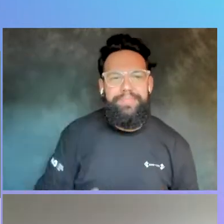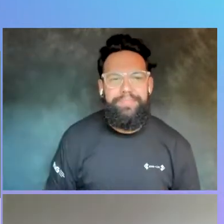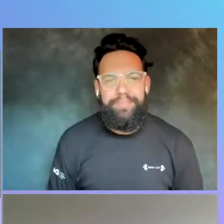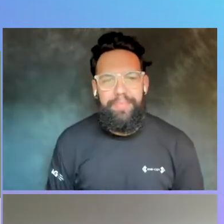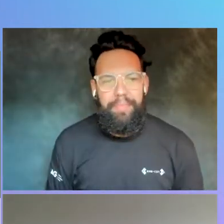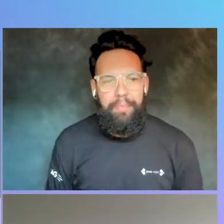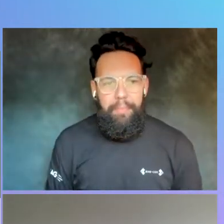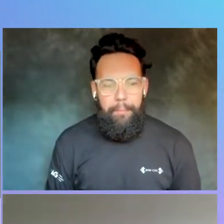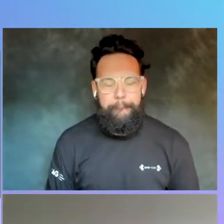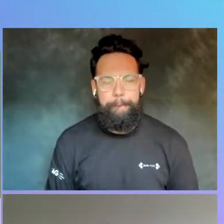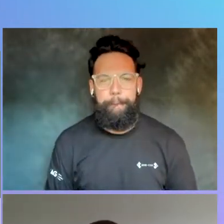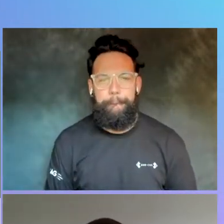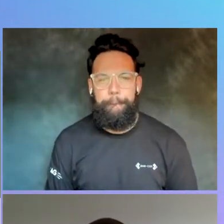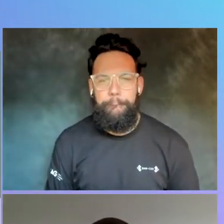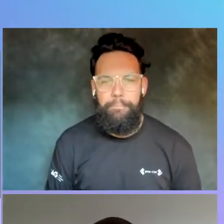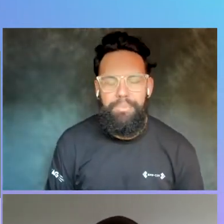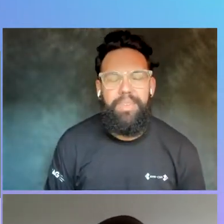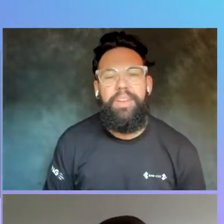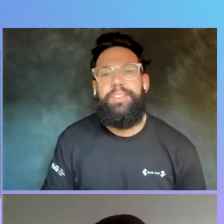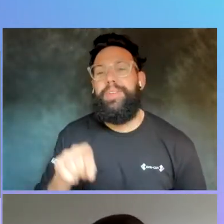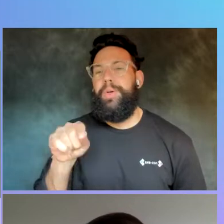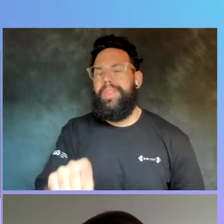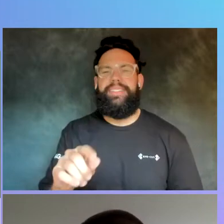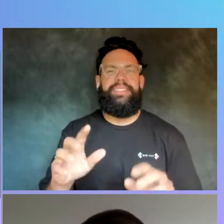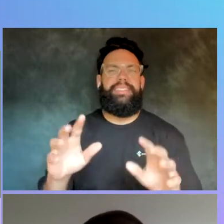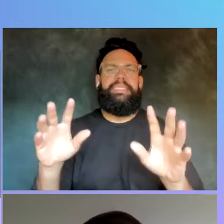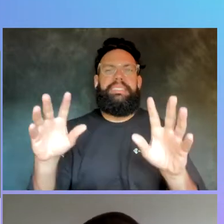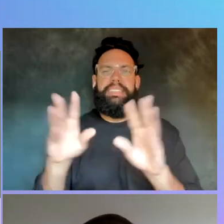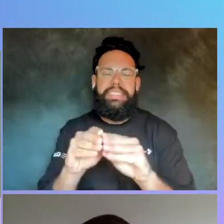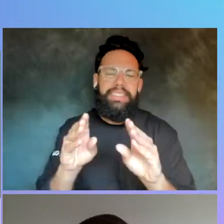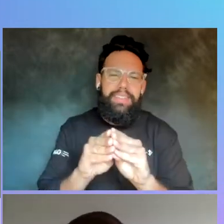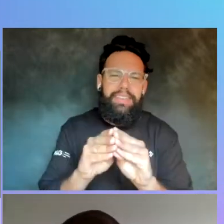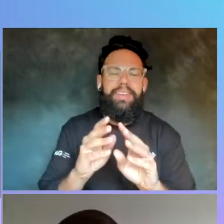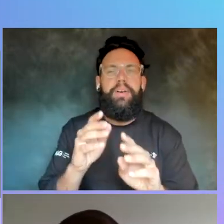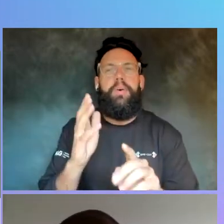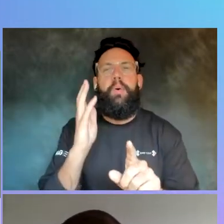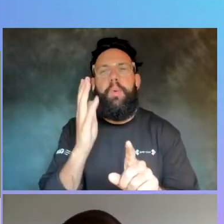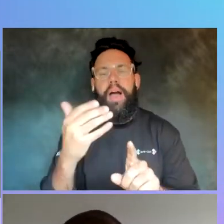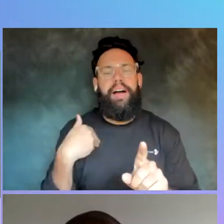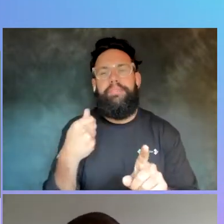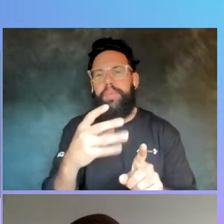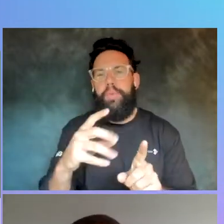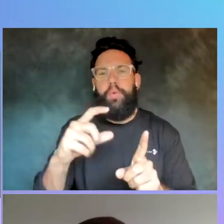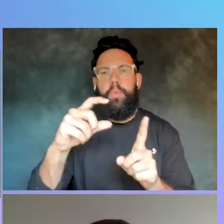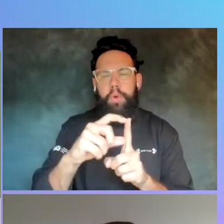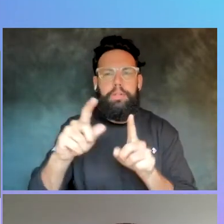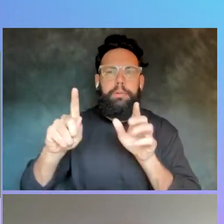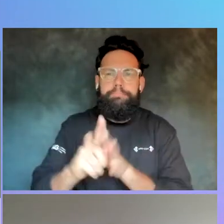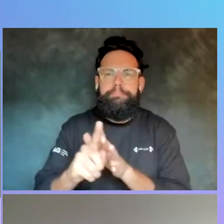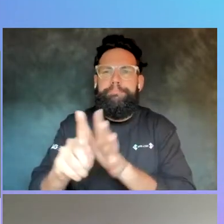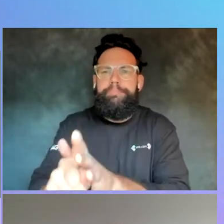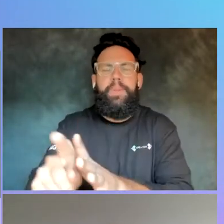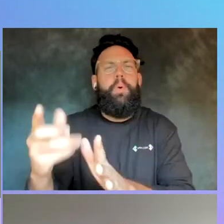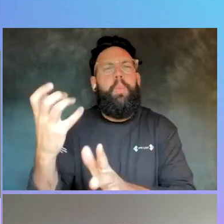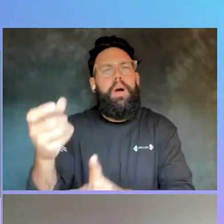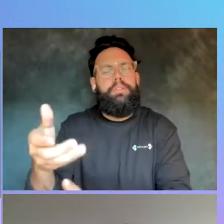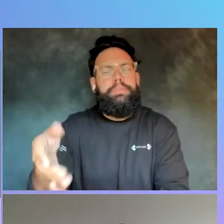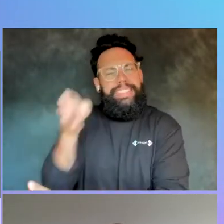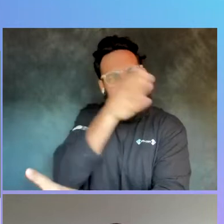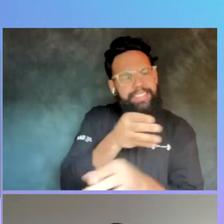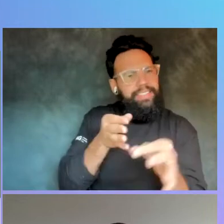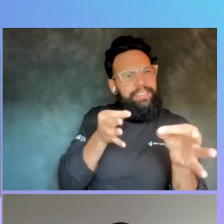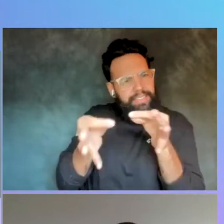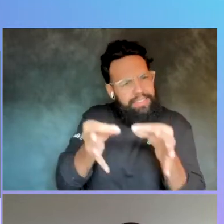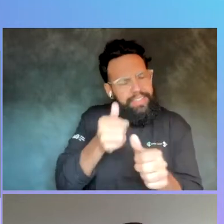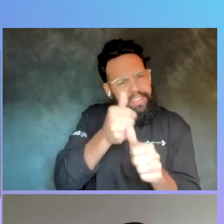To have a look at a couple of terms and definitions we'll be covering during this talk. So basically we have two sides